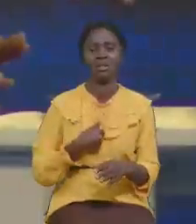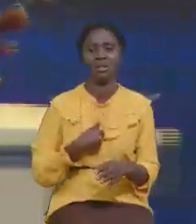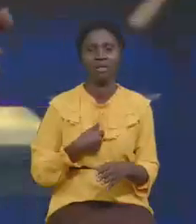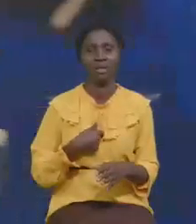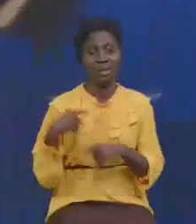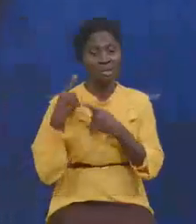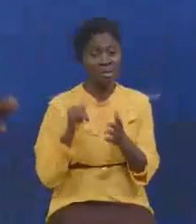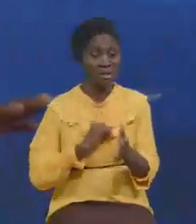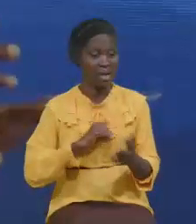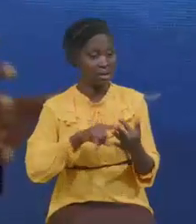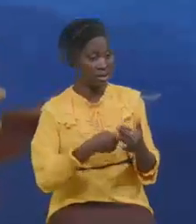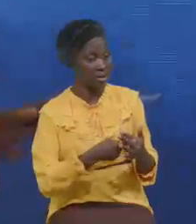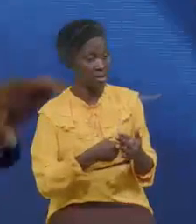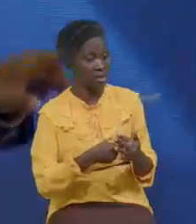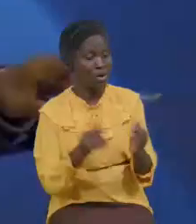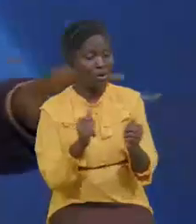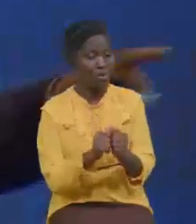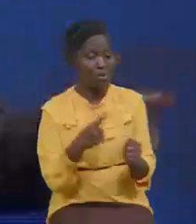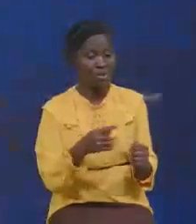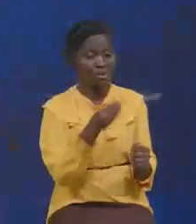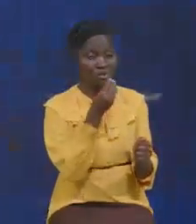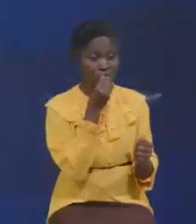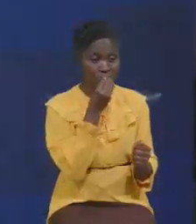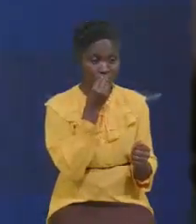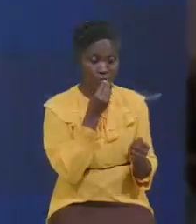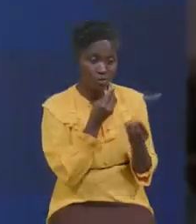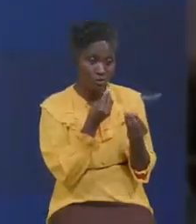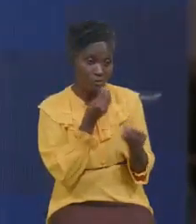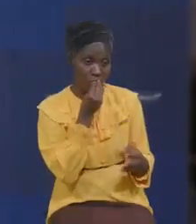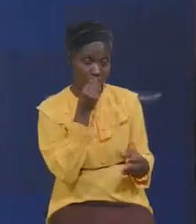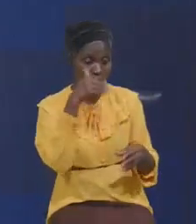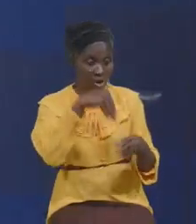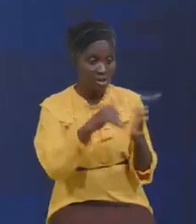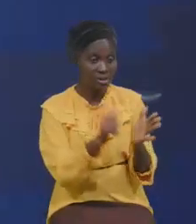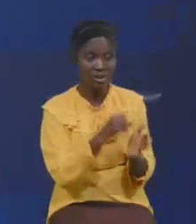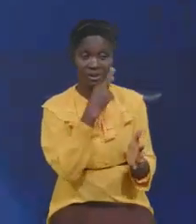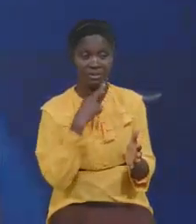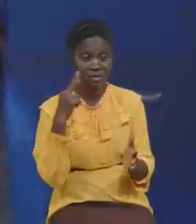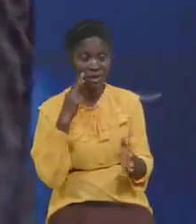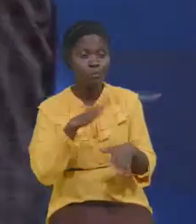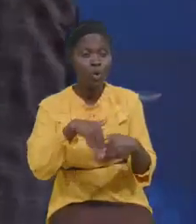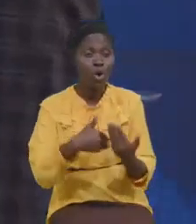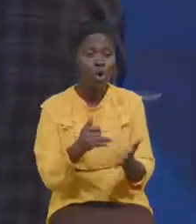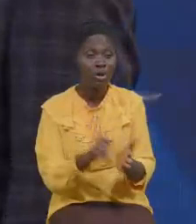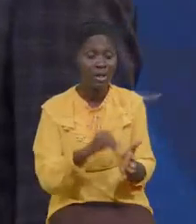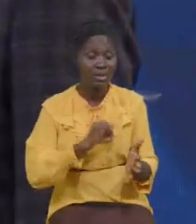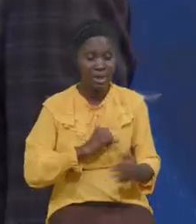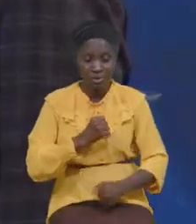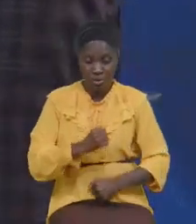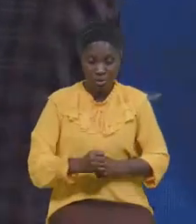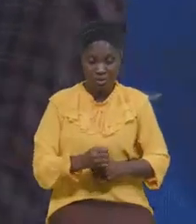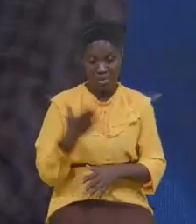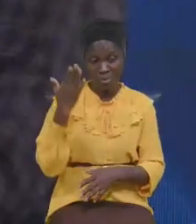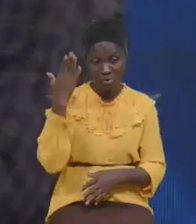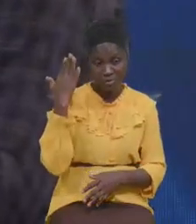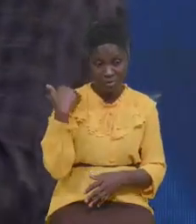I started with the menu of that restaurant, all that I suffered